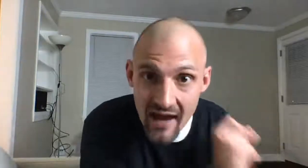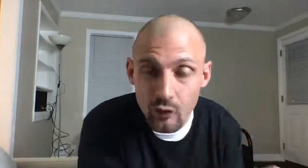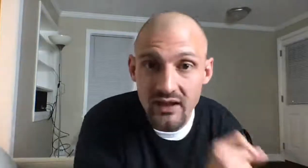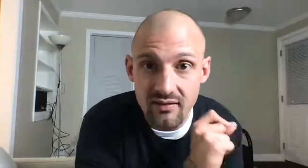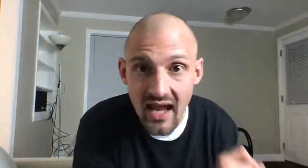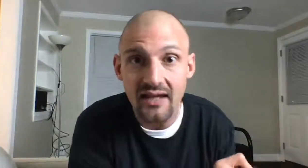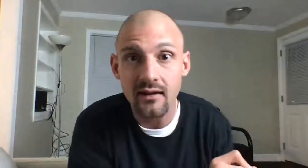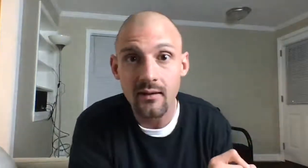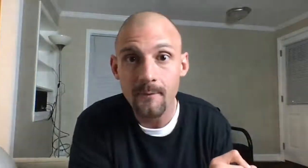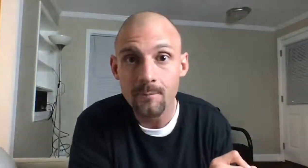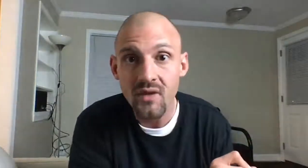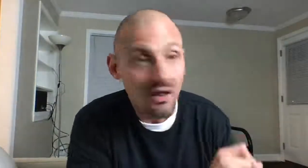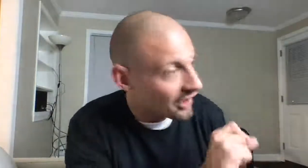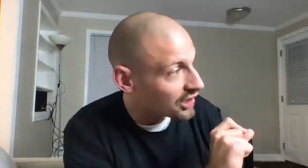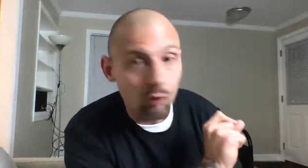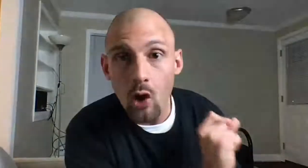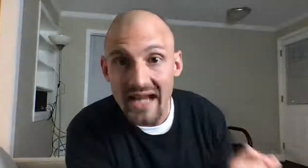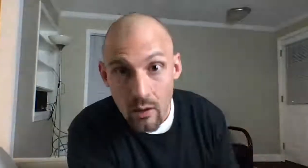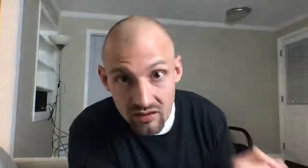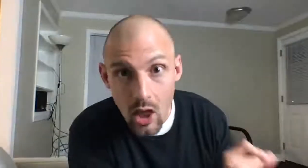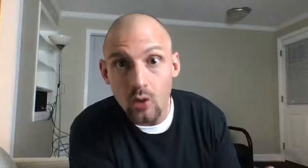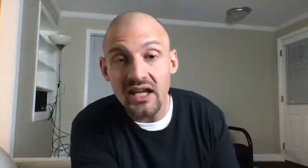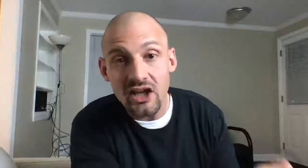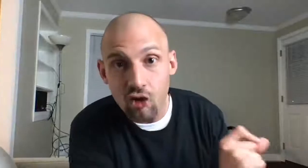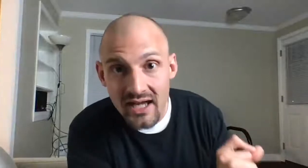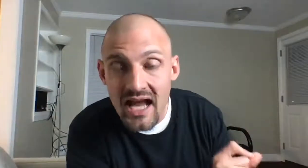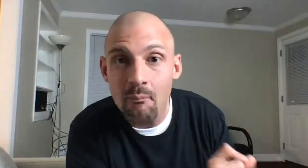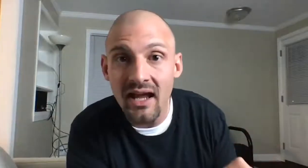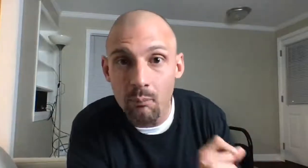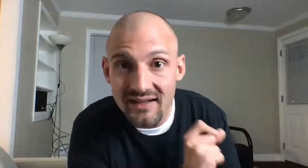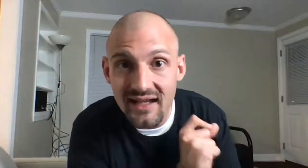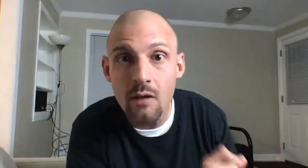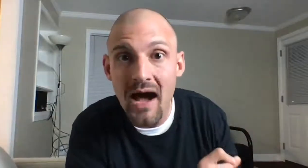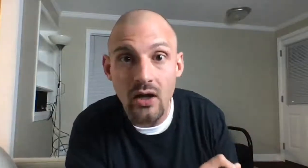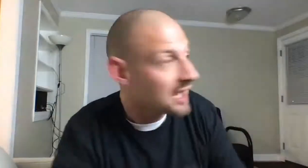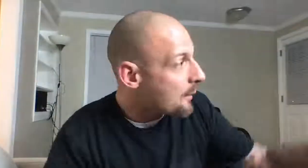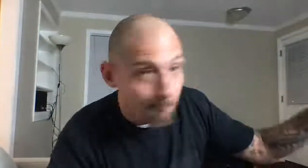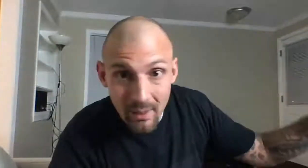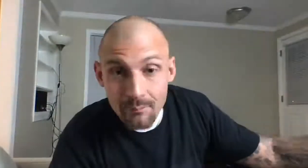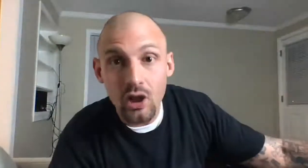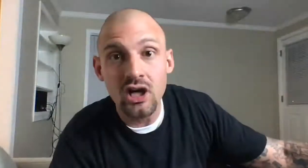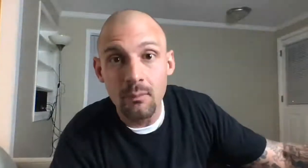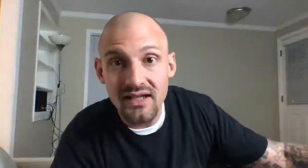coming to every state. They're gonna roll it out slowly and try to not make a big deal about it.